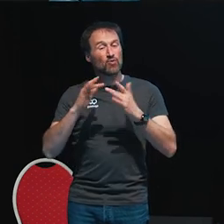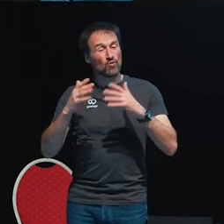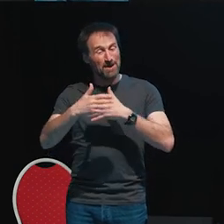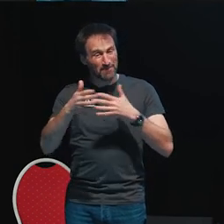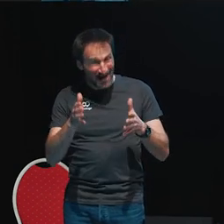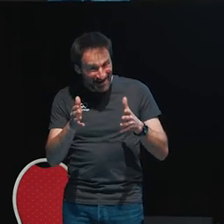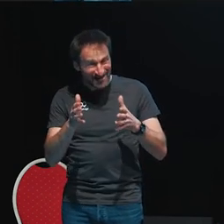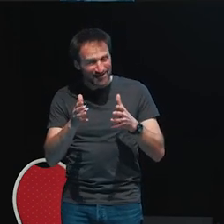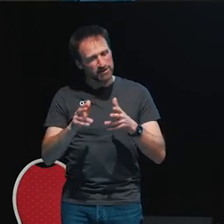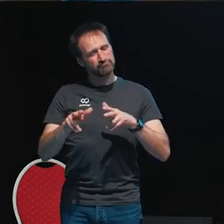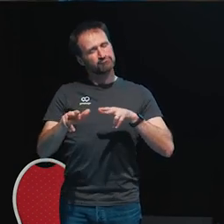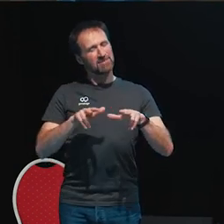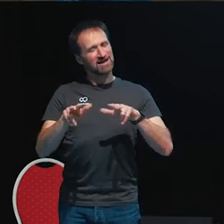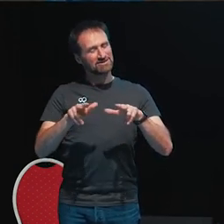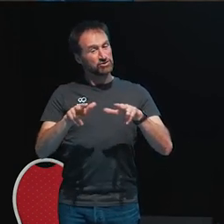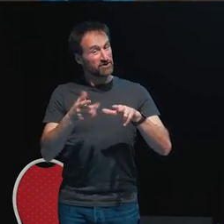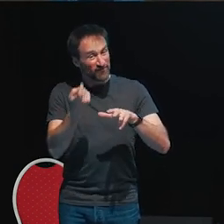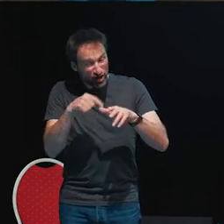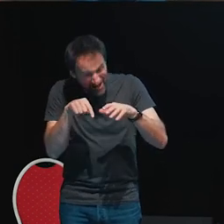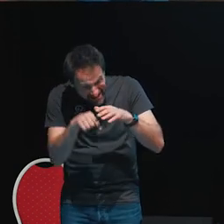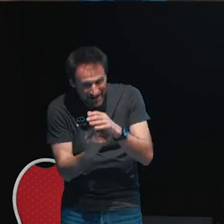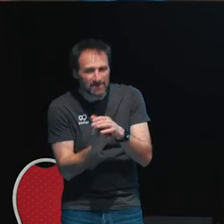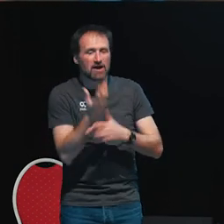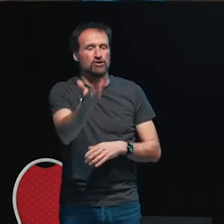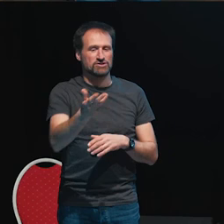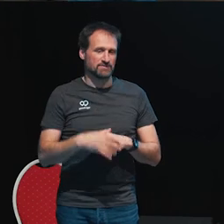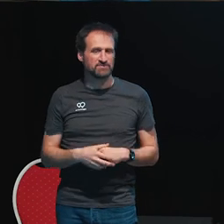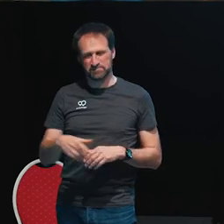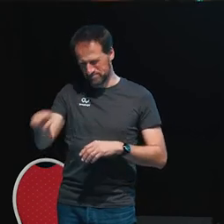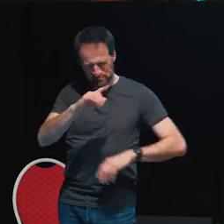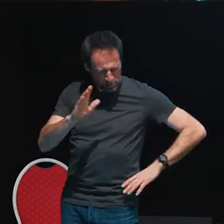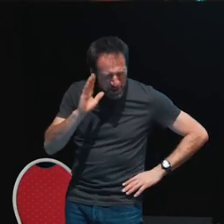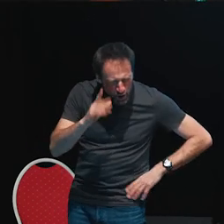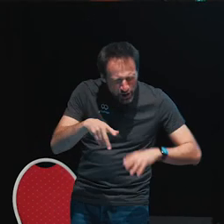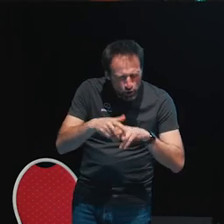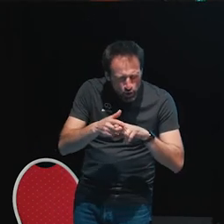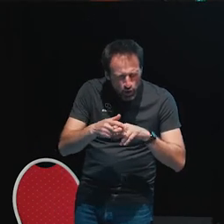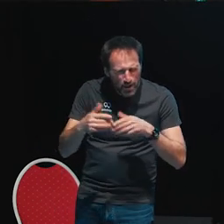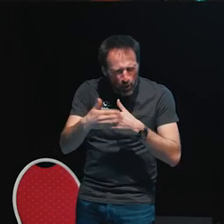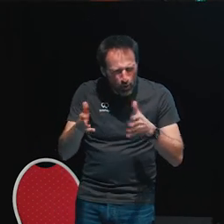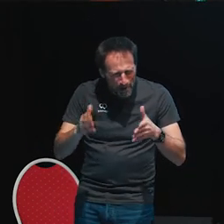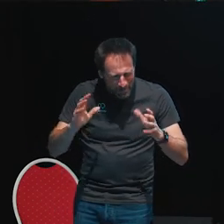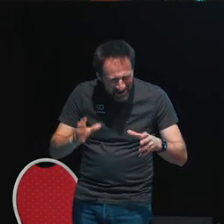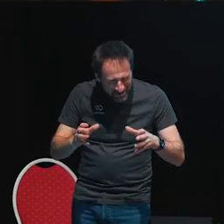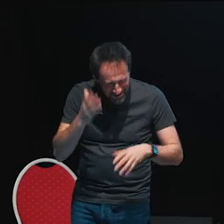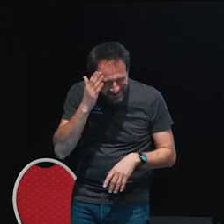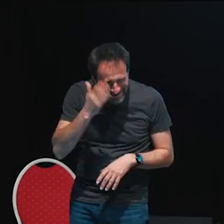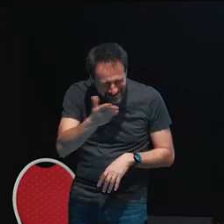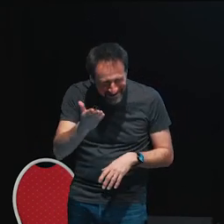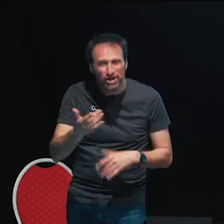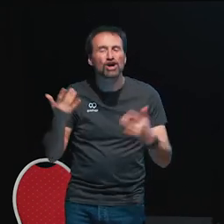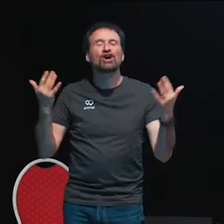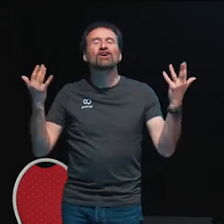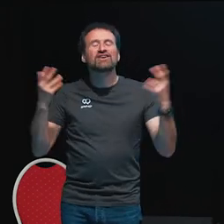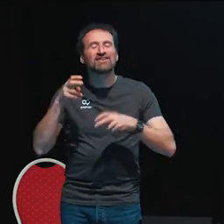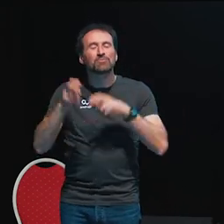So how many of you have heard of this tool called Webpack? How many here use it